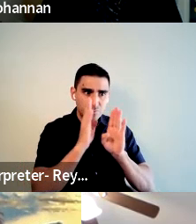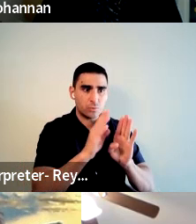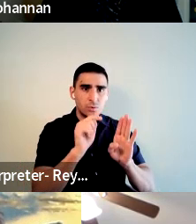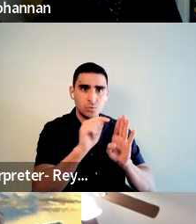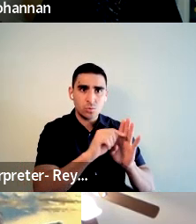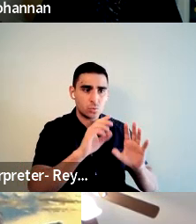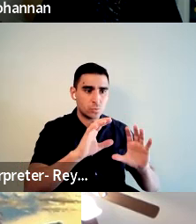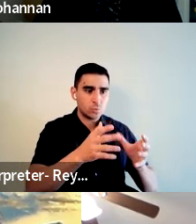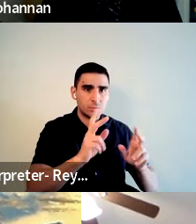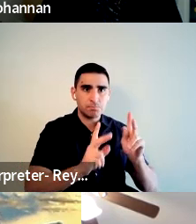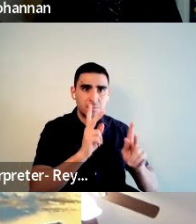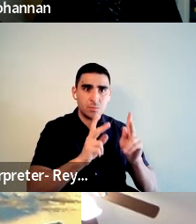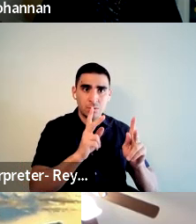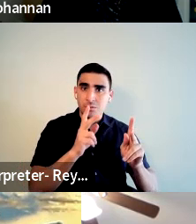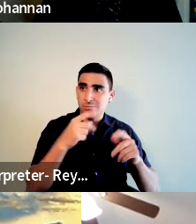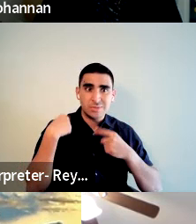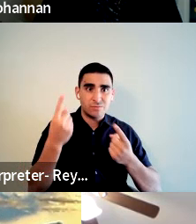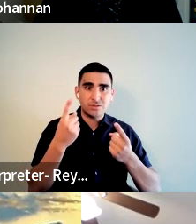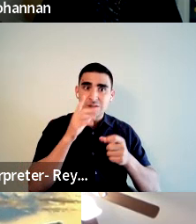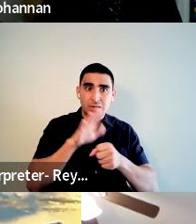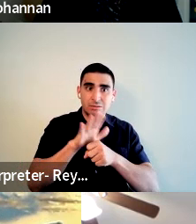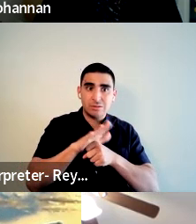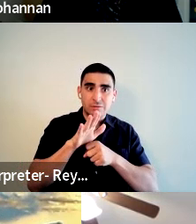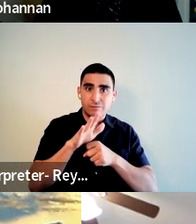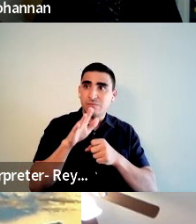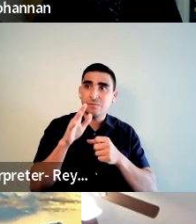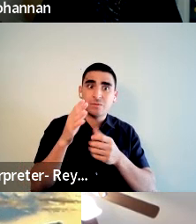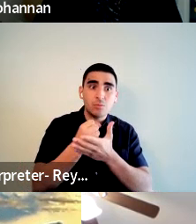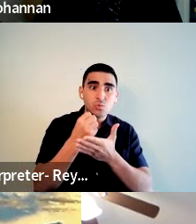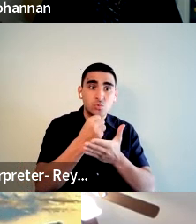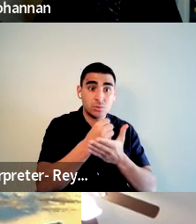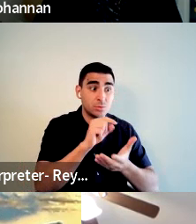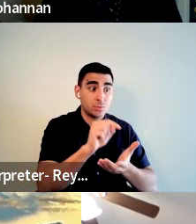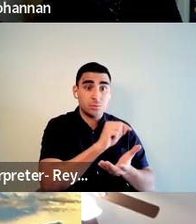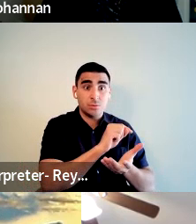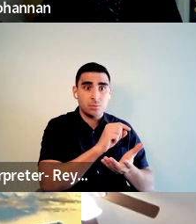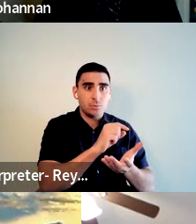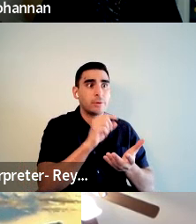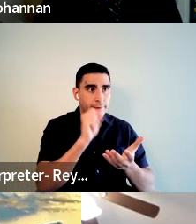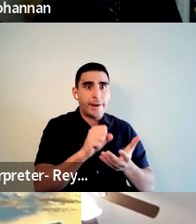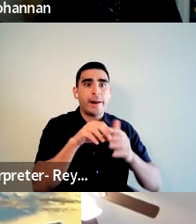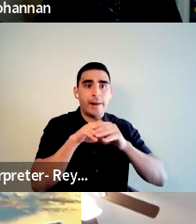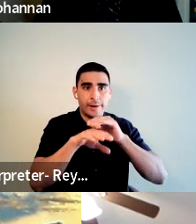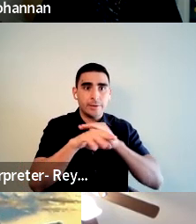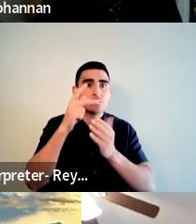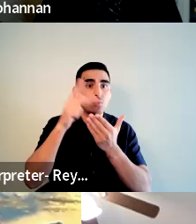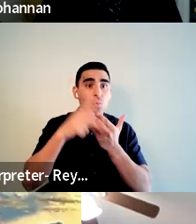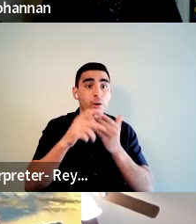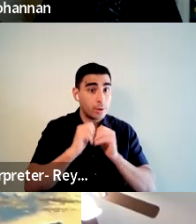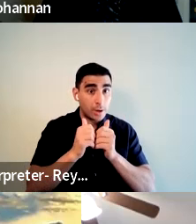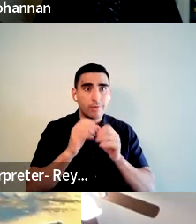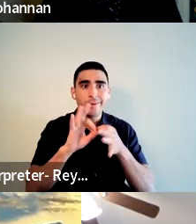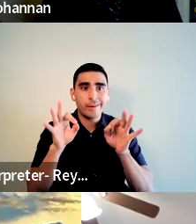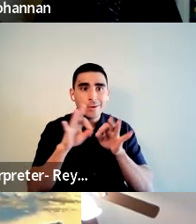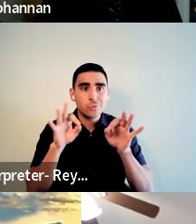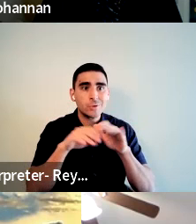getting access to these wonderful programs through different languages,